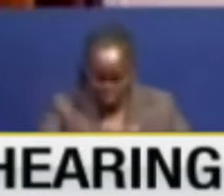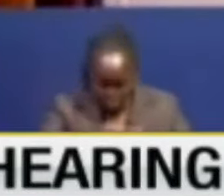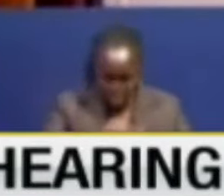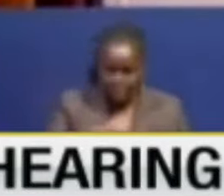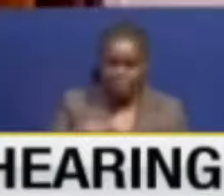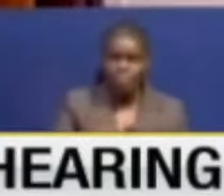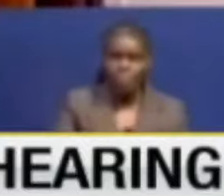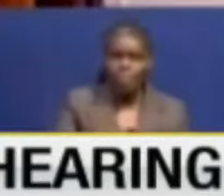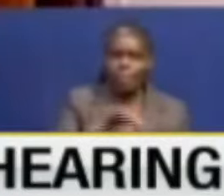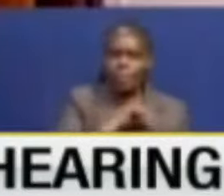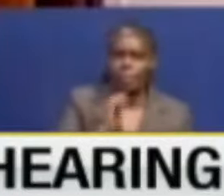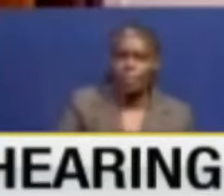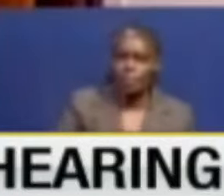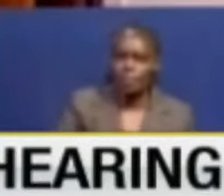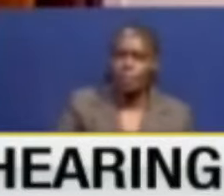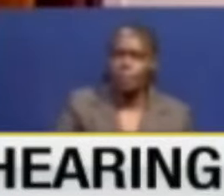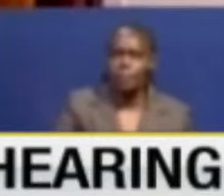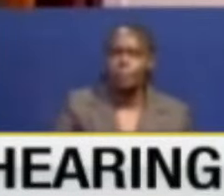Senators,